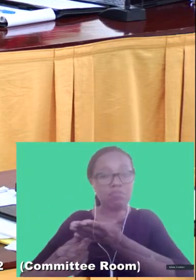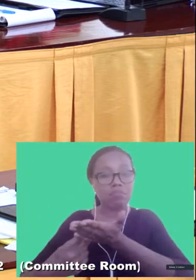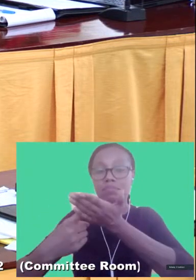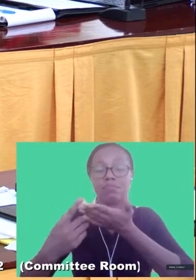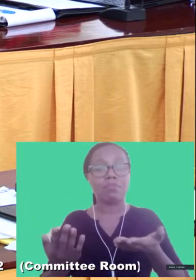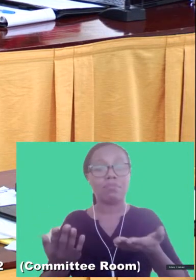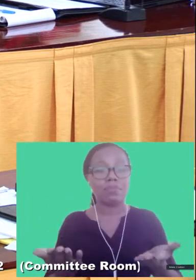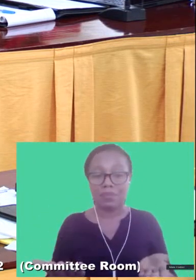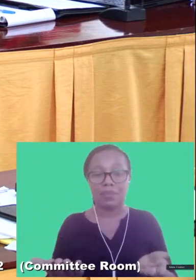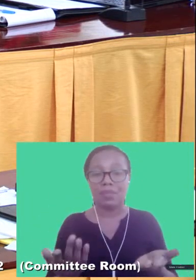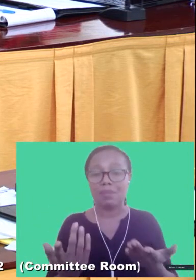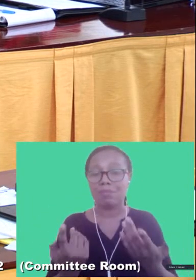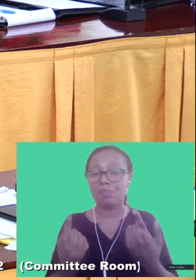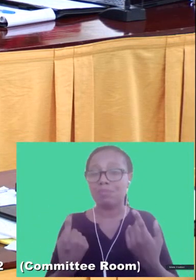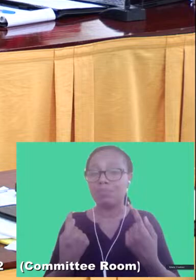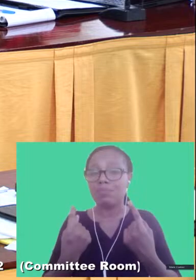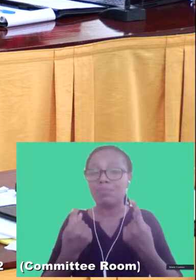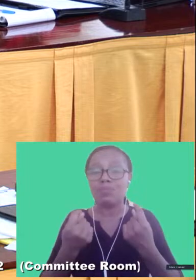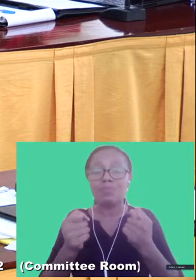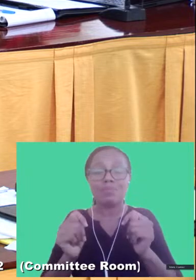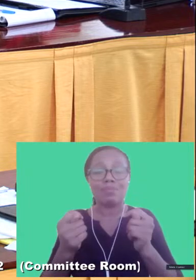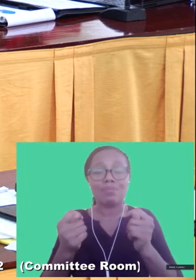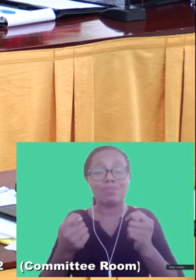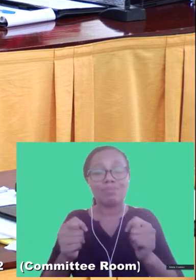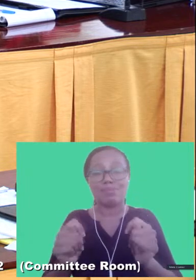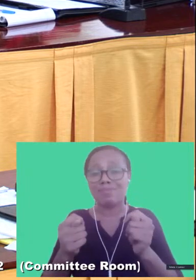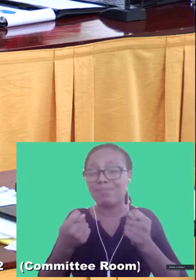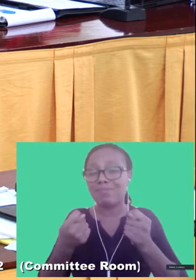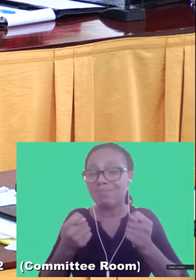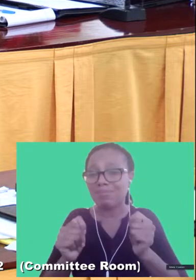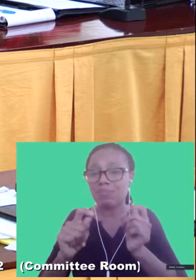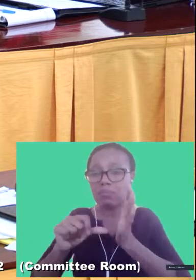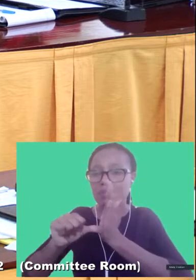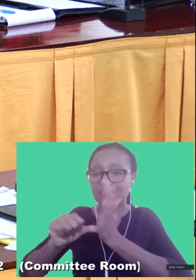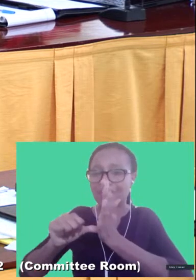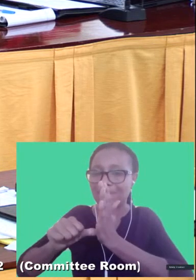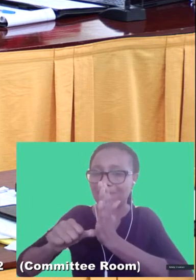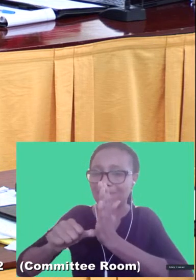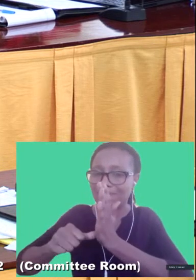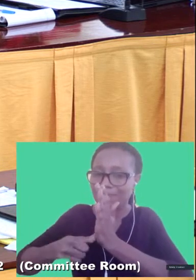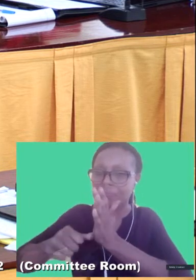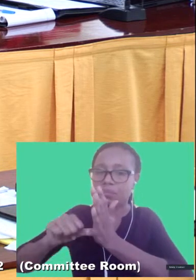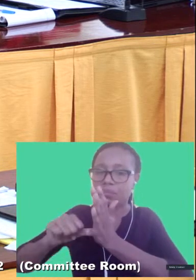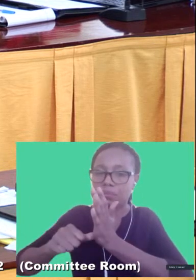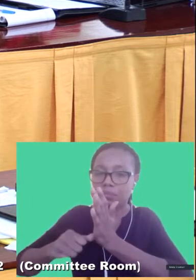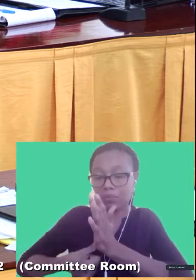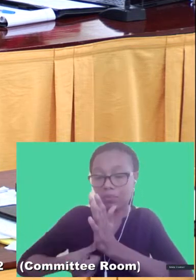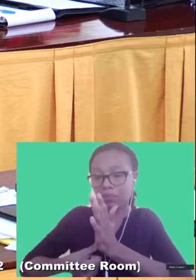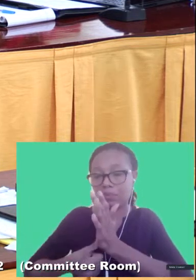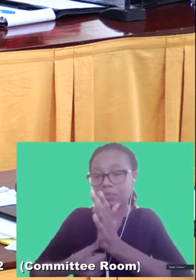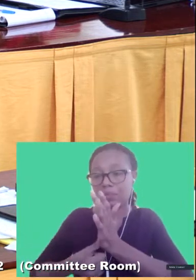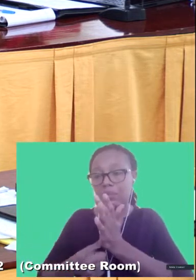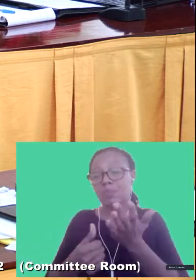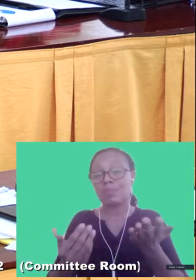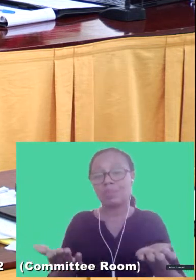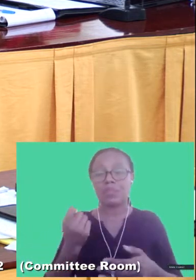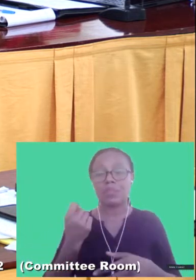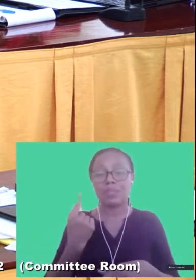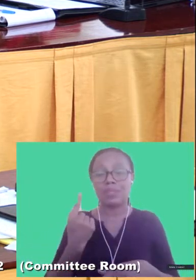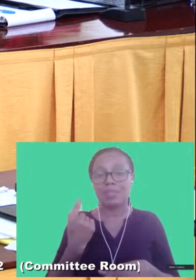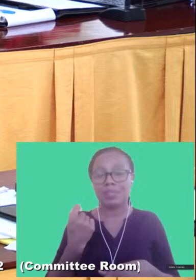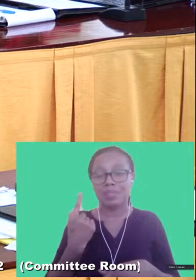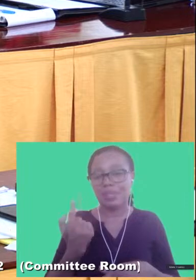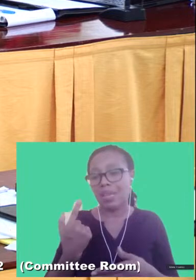philosophical position that I bring as minister that underscores three fundamentals that I think the micro, small, and medium enterprise